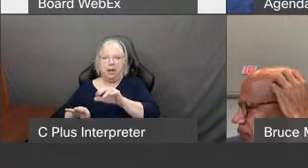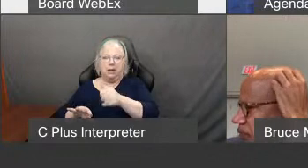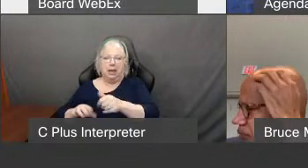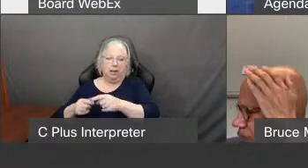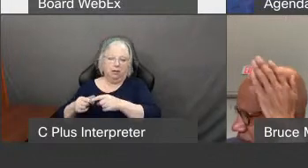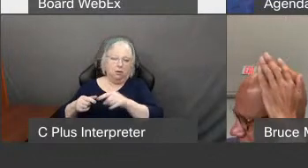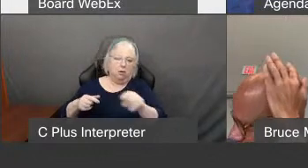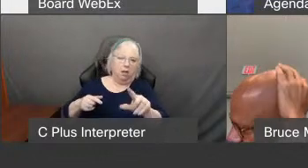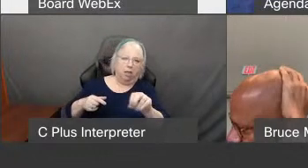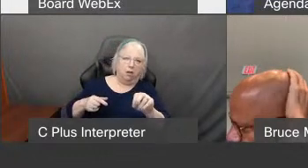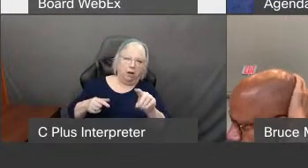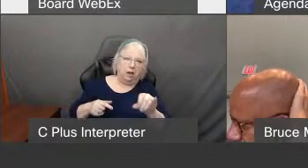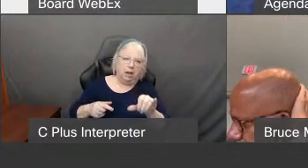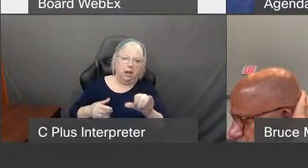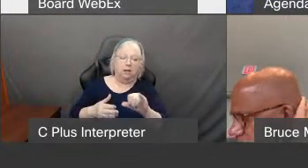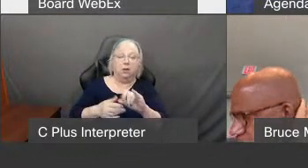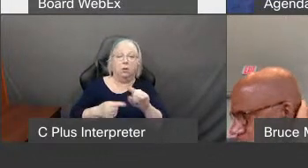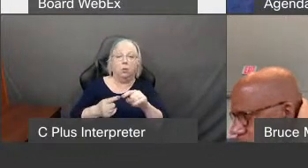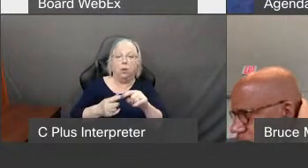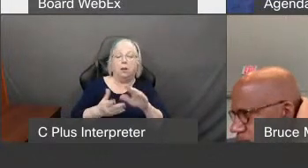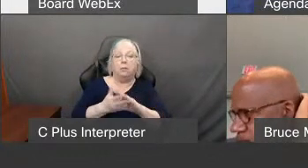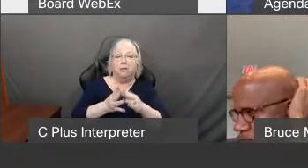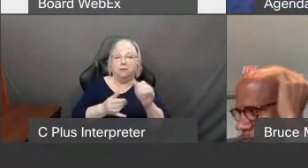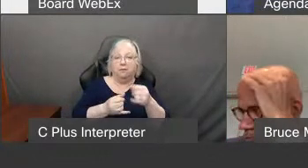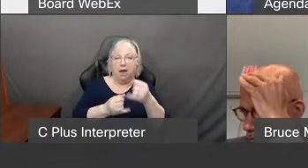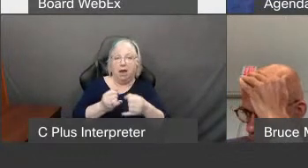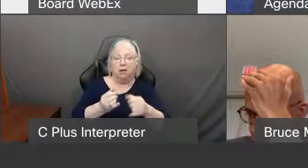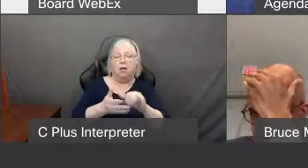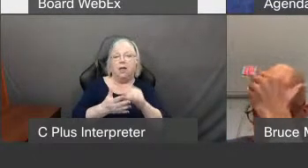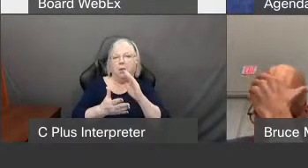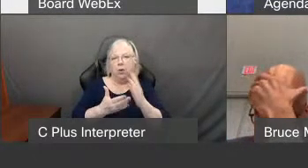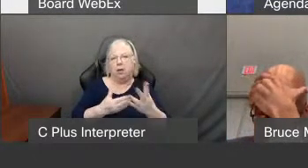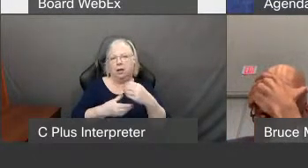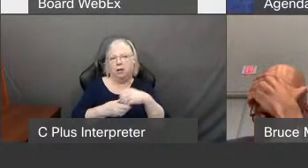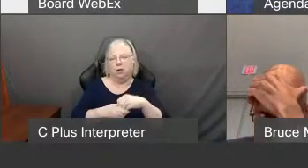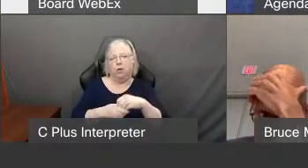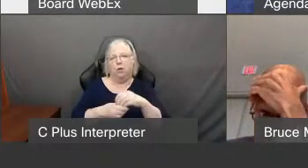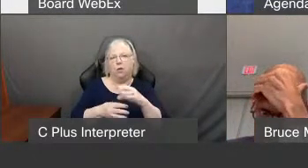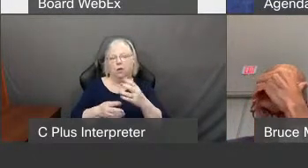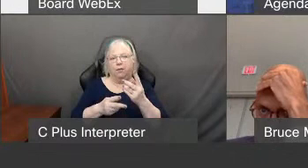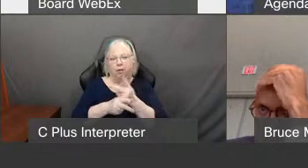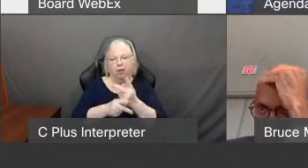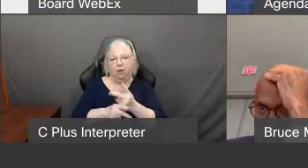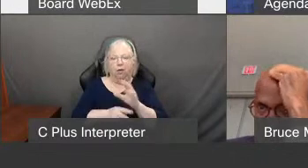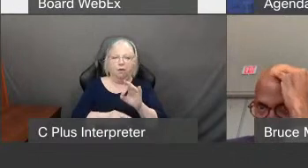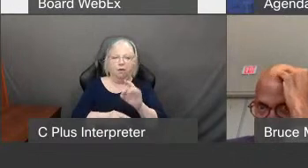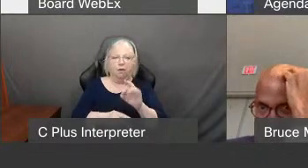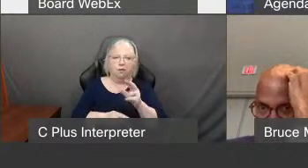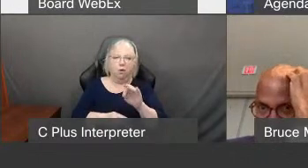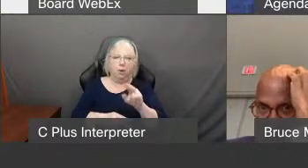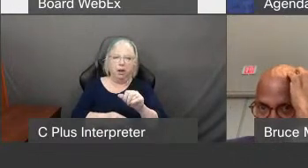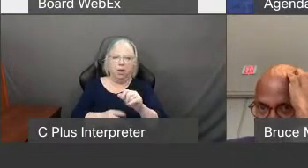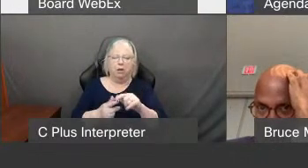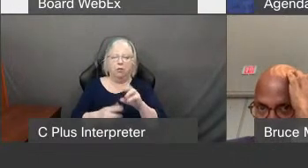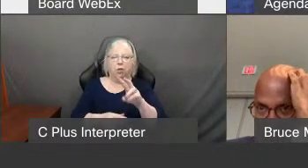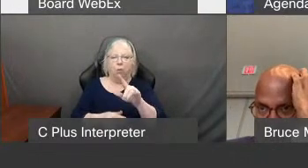final, that will also include the formula for how we must determine revenue loss.